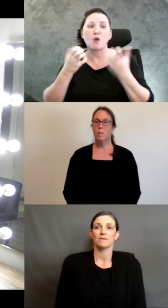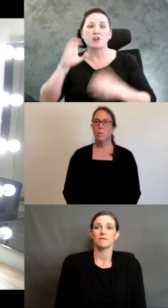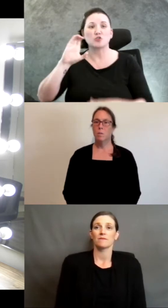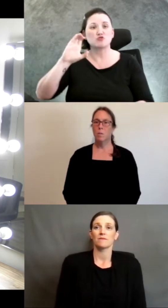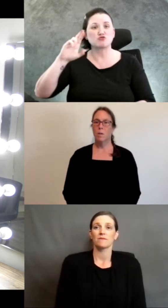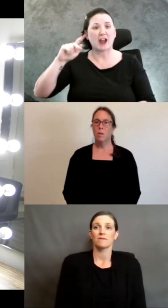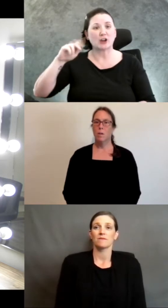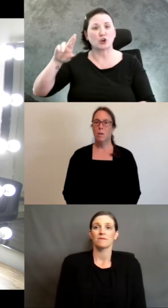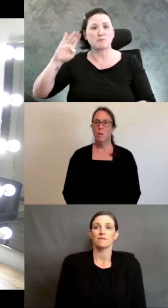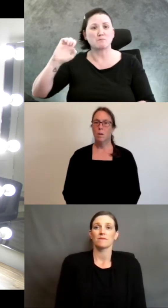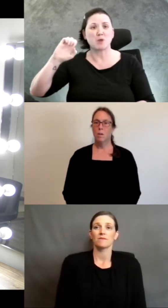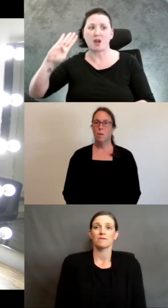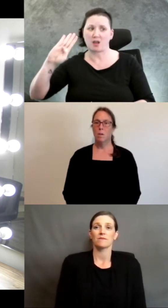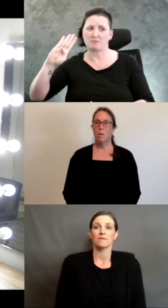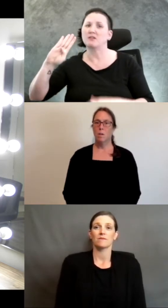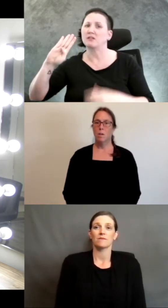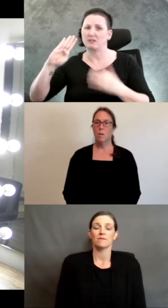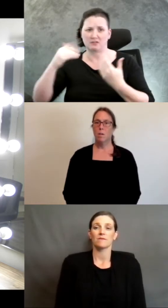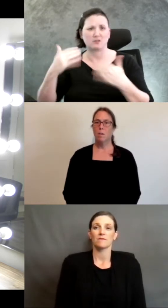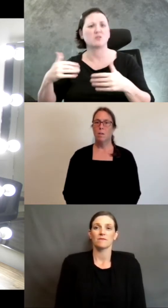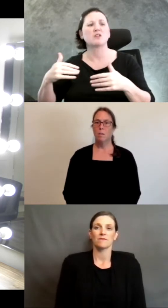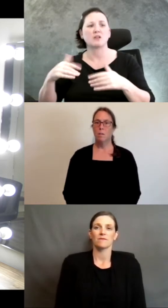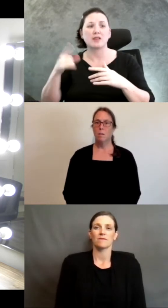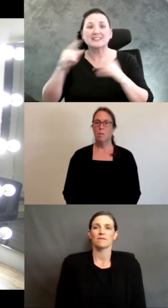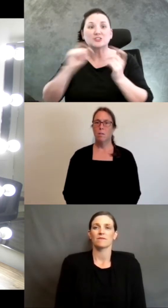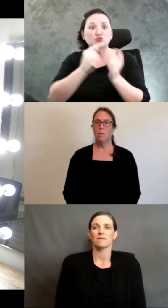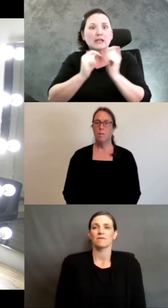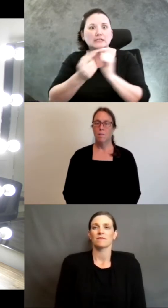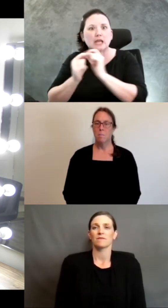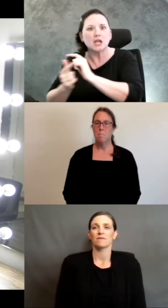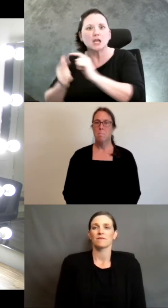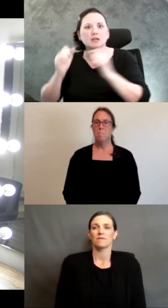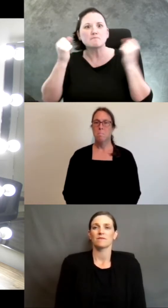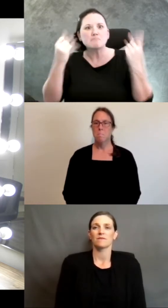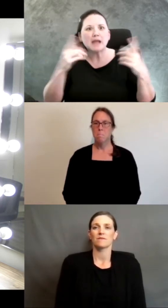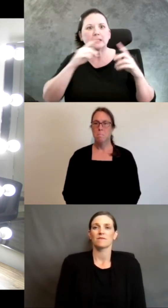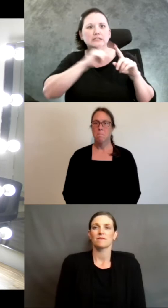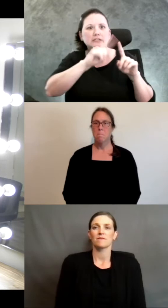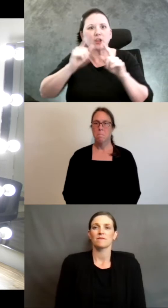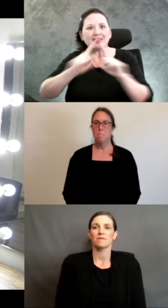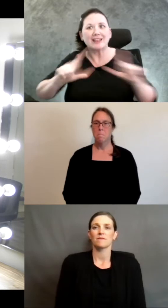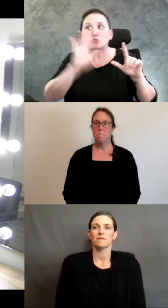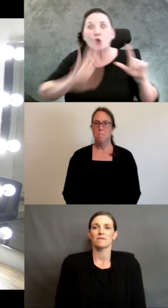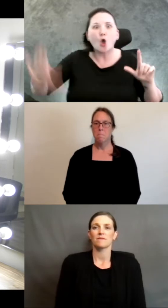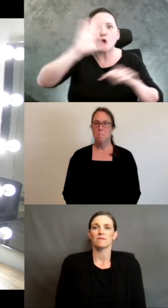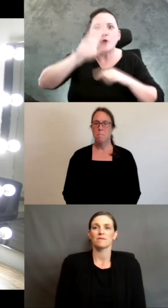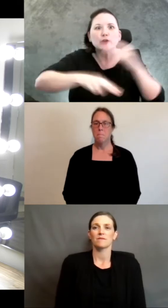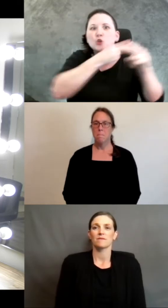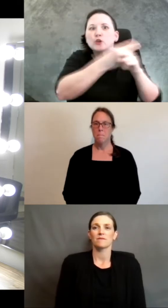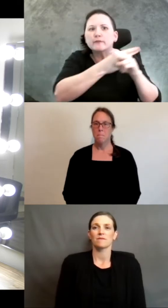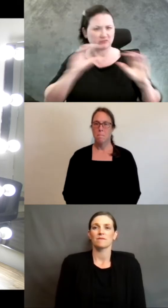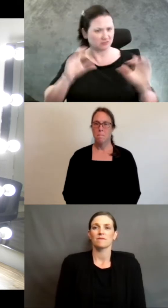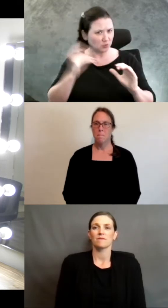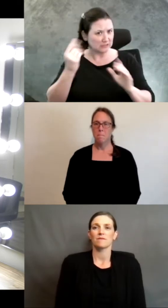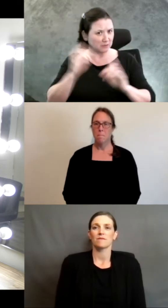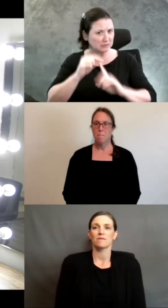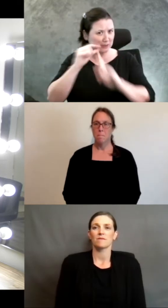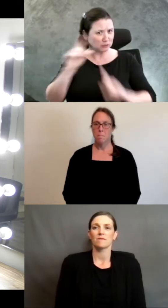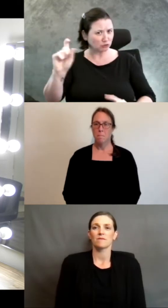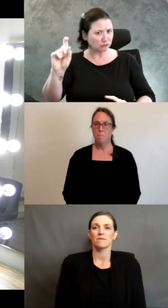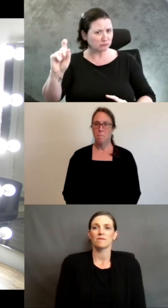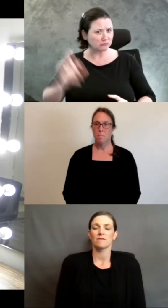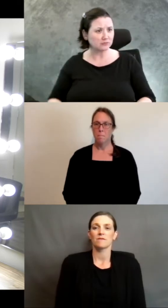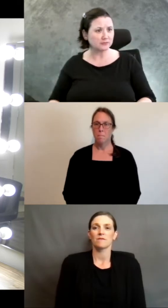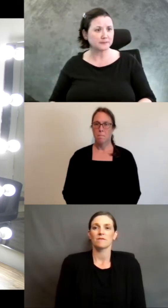being broadcast and translated into many different languages all over the universe. Are you doing anything special?